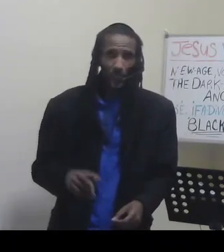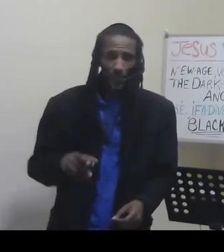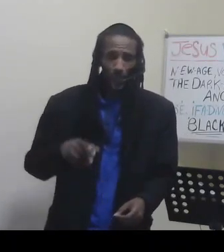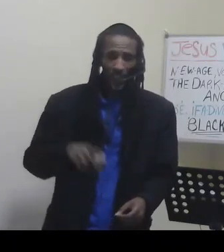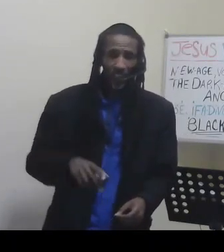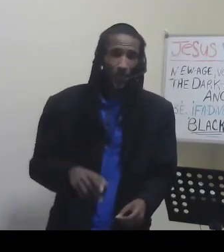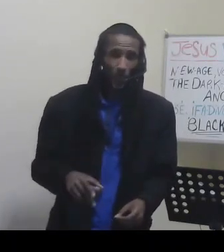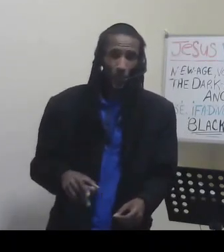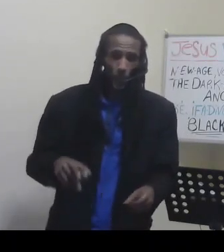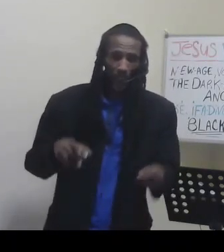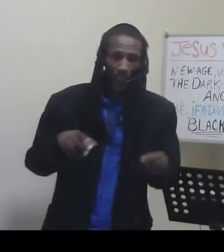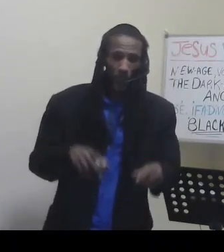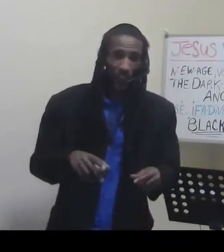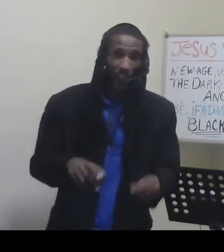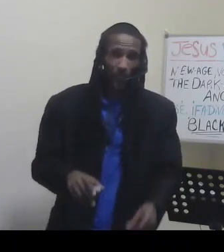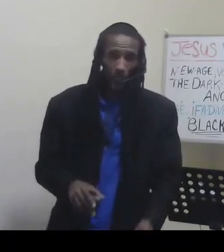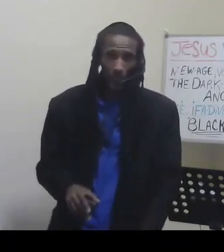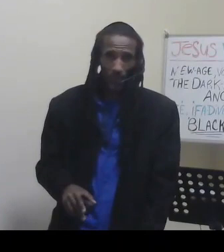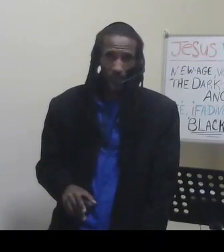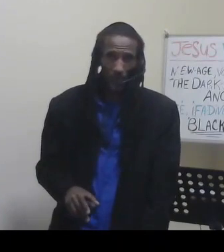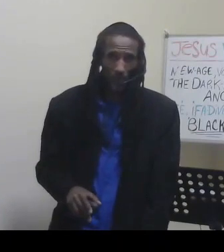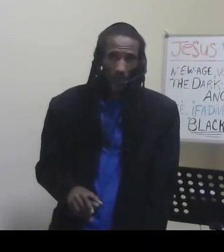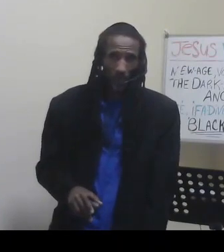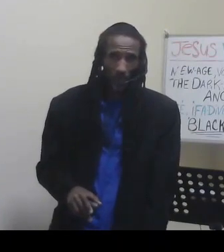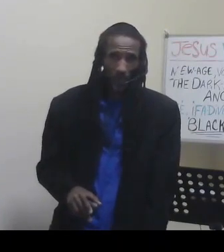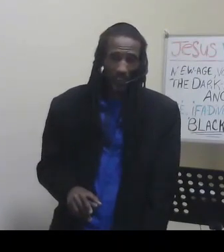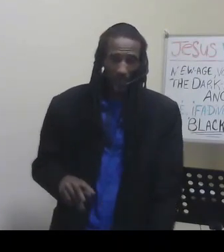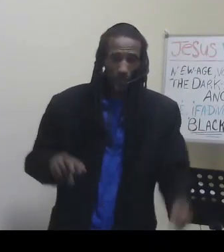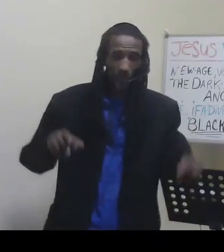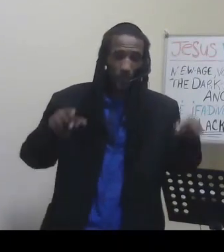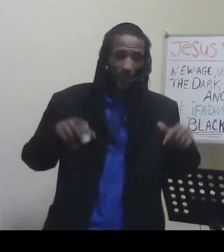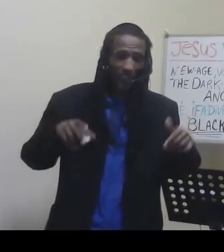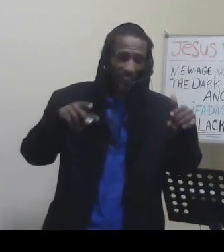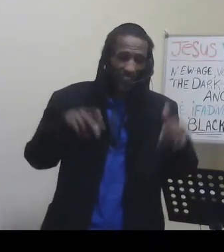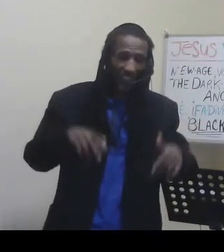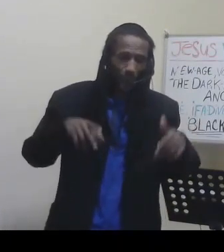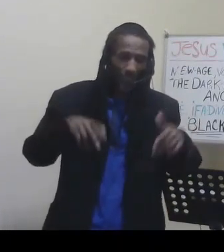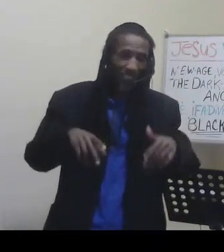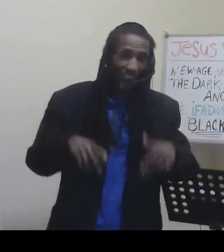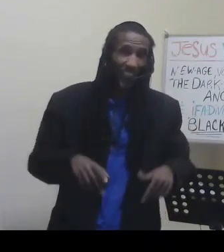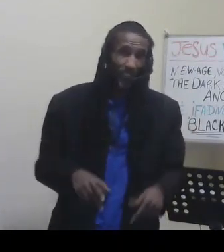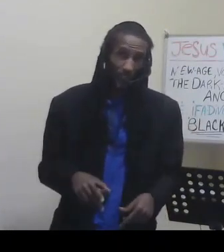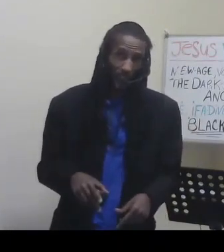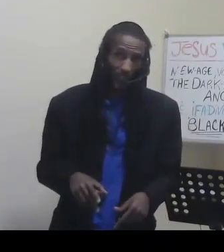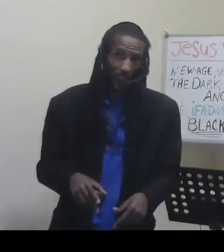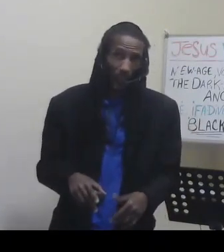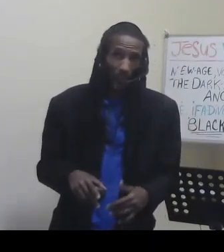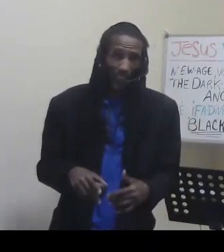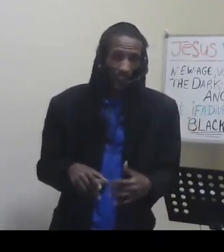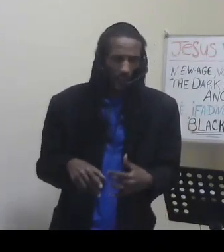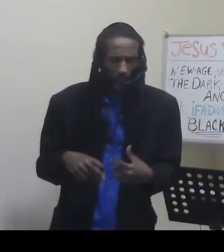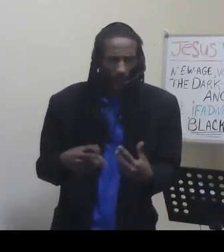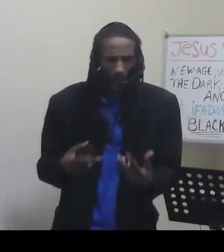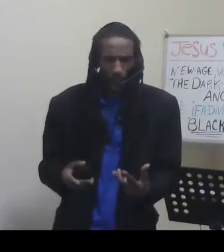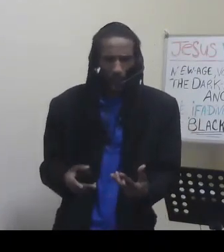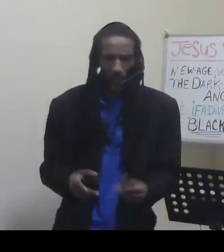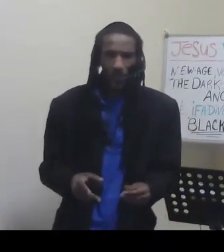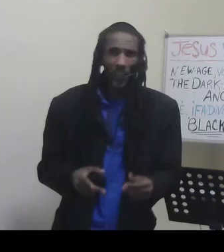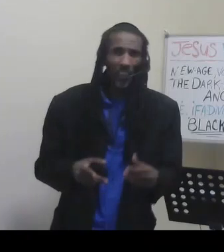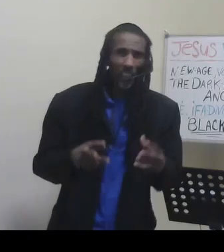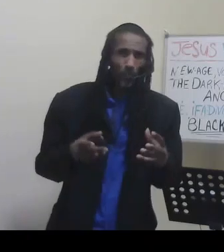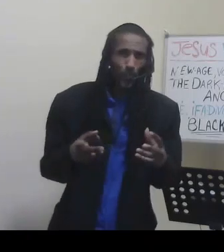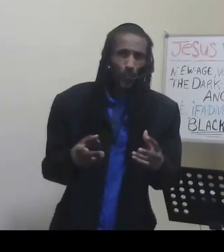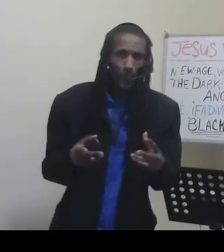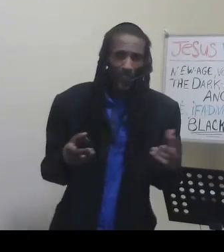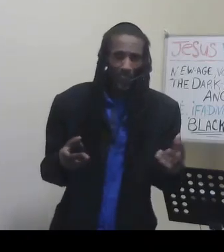Of me being there with you when I was there with you. That was written to them back then, who got the pleasure